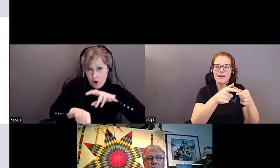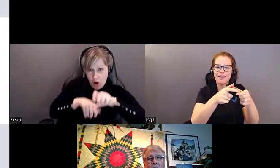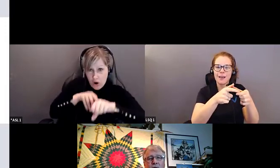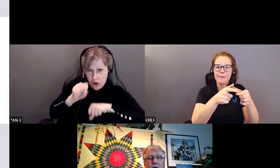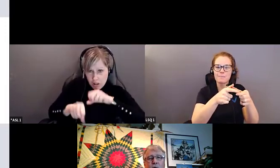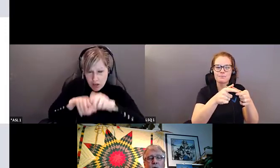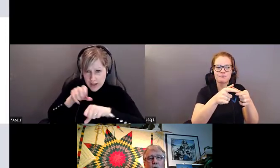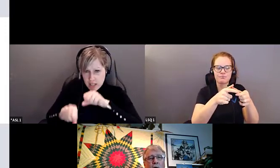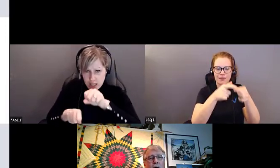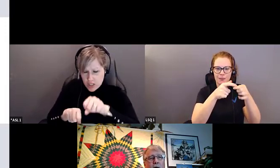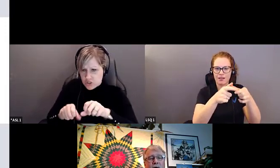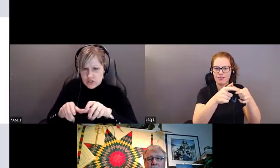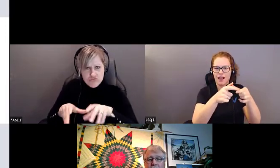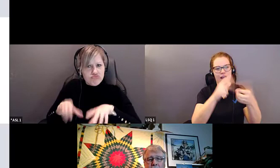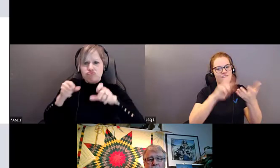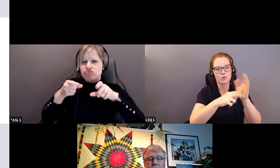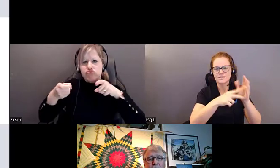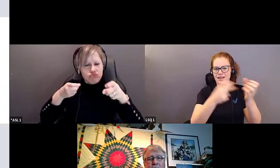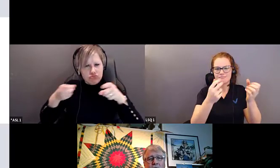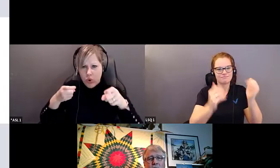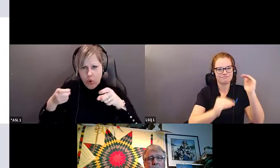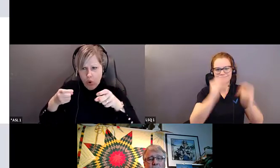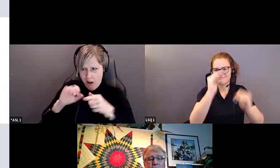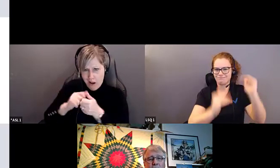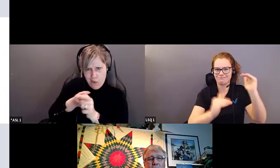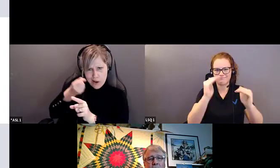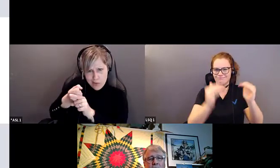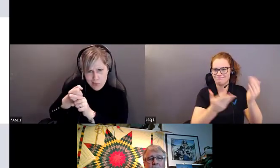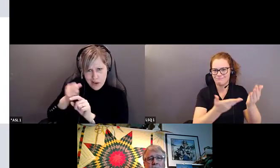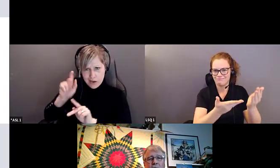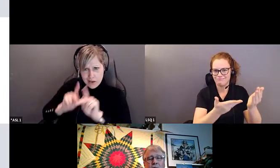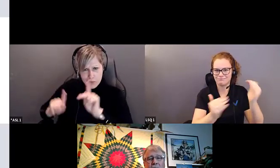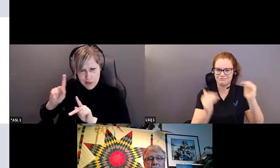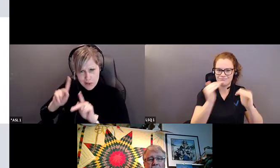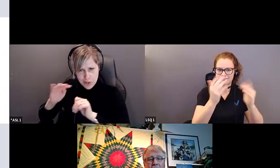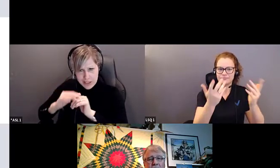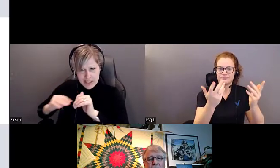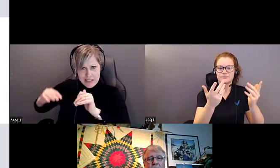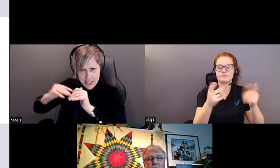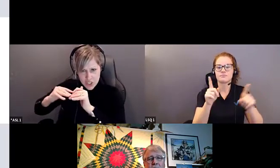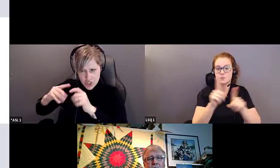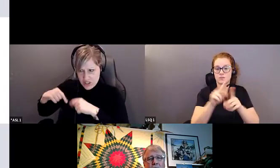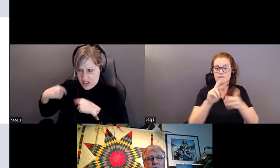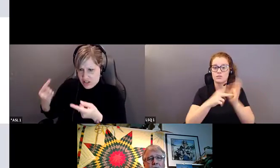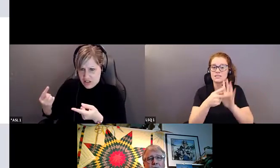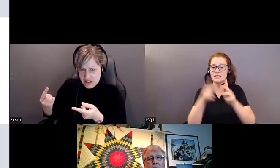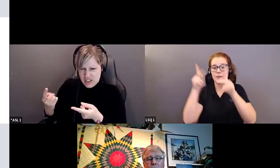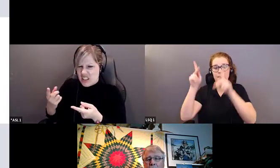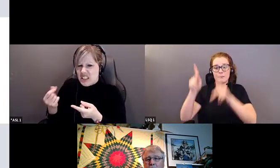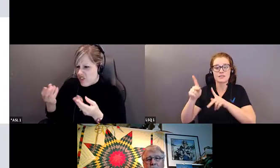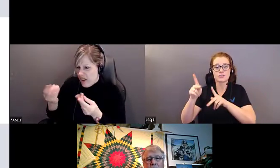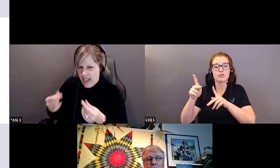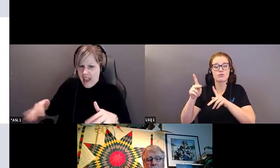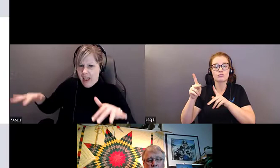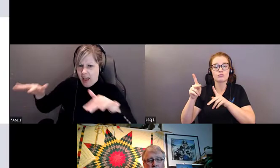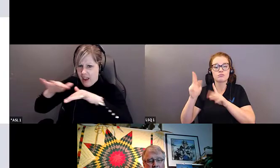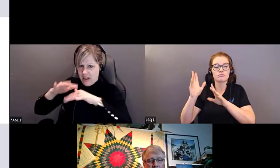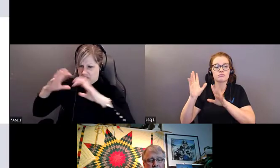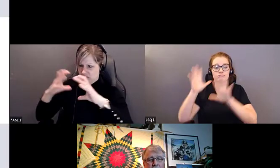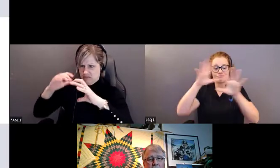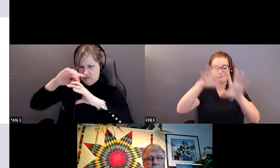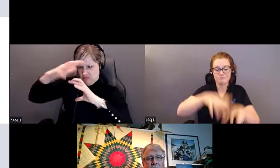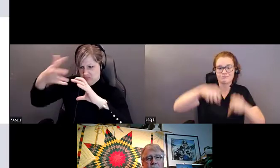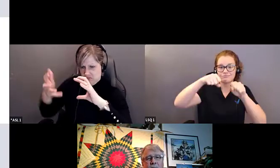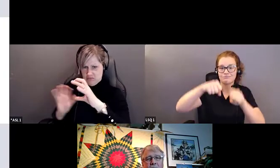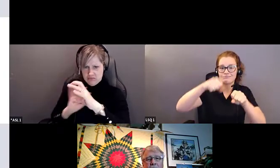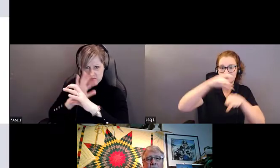on peoples who are of Indigenous ancestry, particularly in many lands around the globe, around